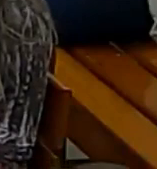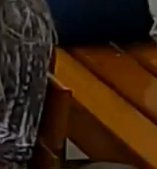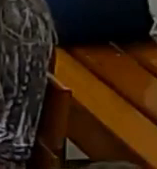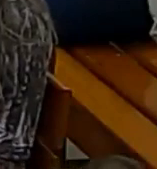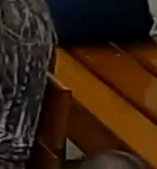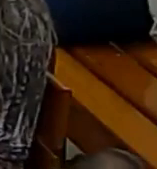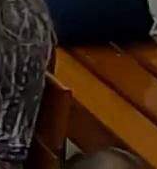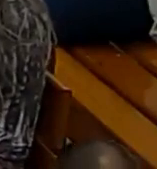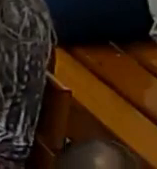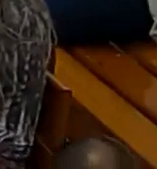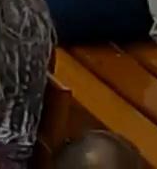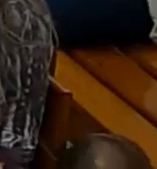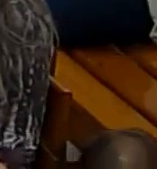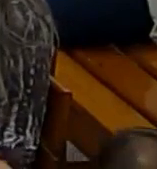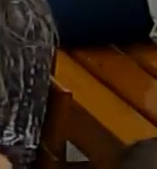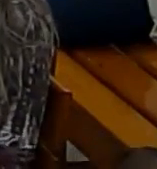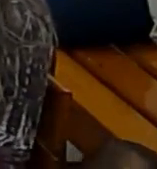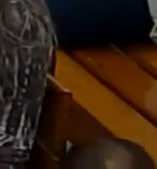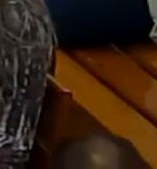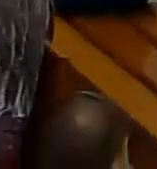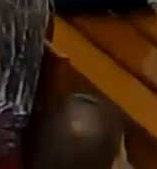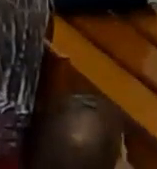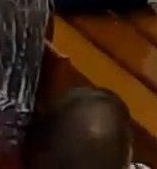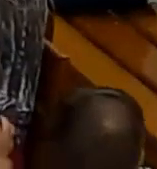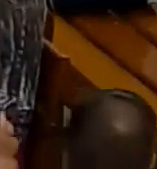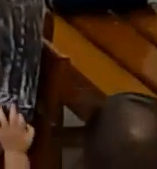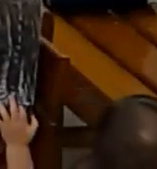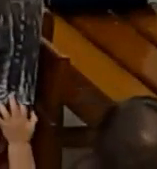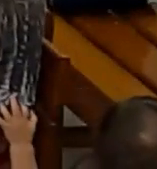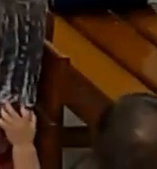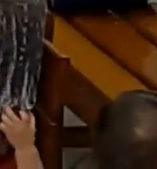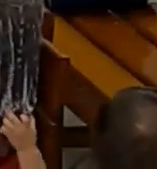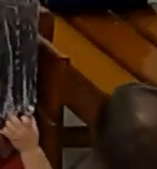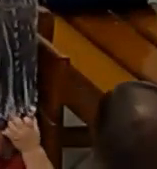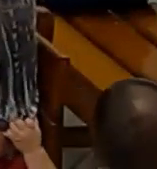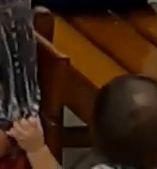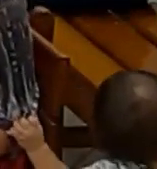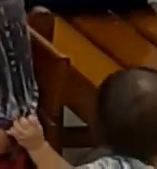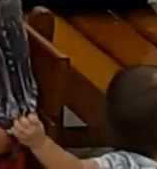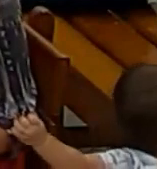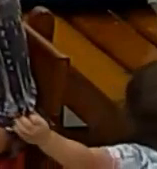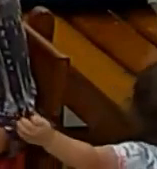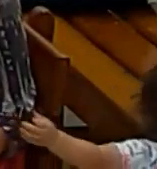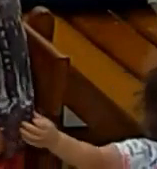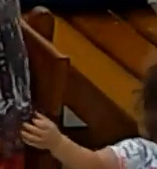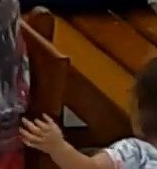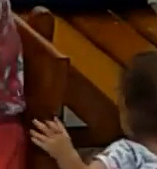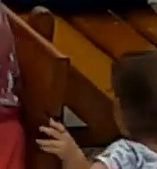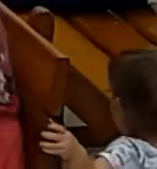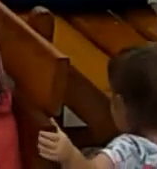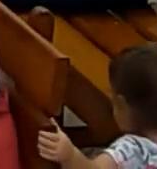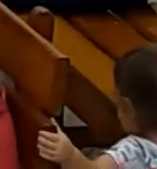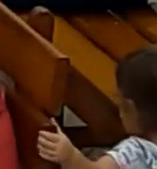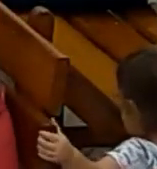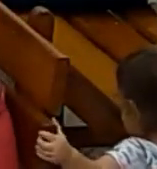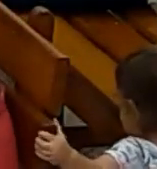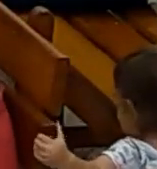feel your presence, Lord, in this place. And we are grateful, Lord, for everything that you've done